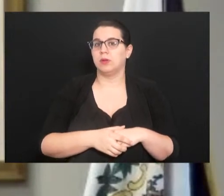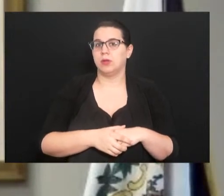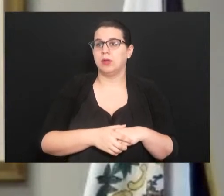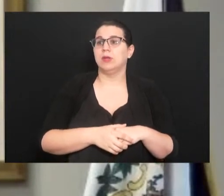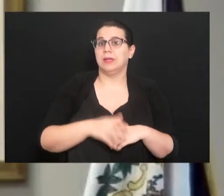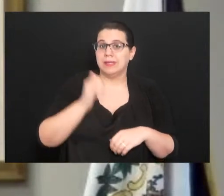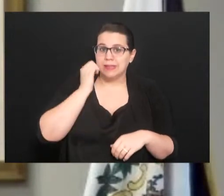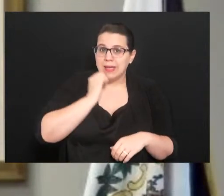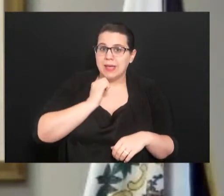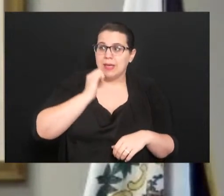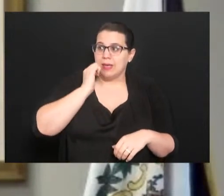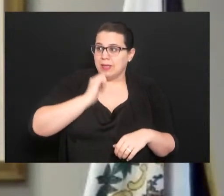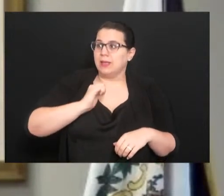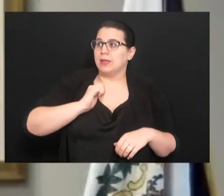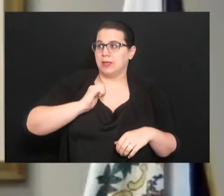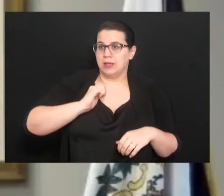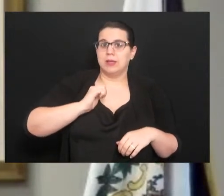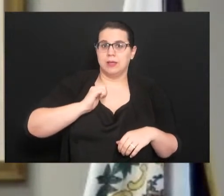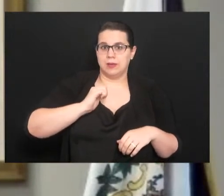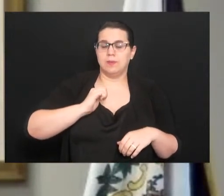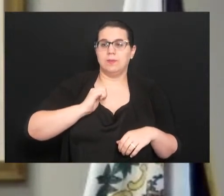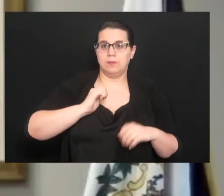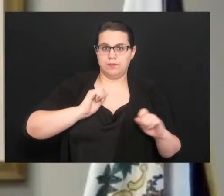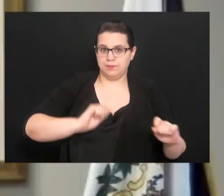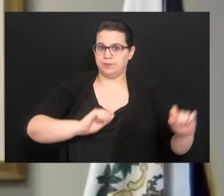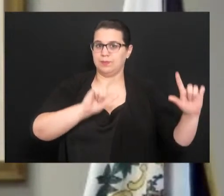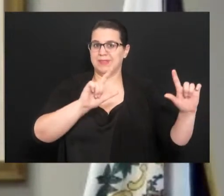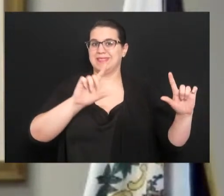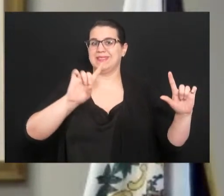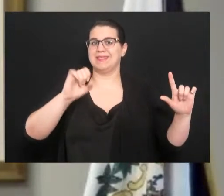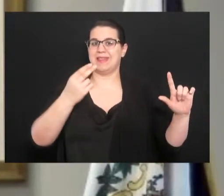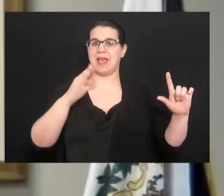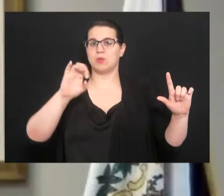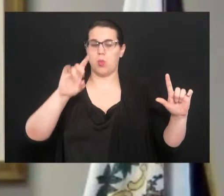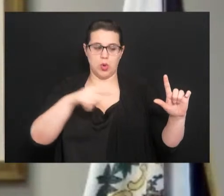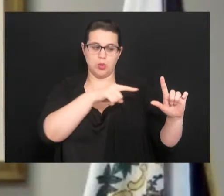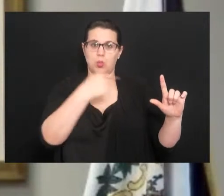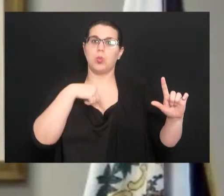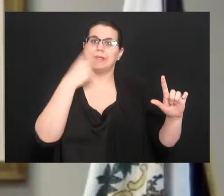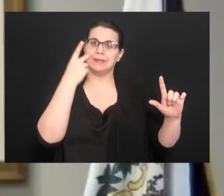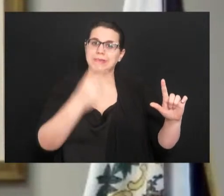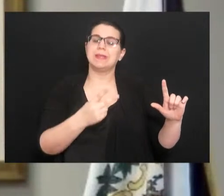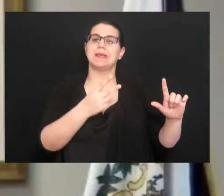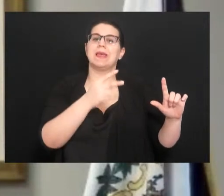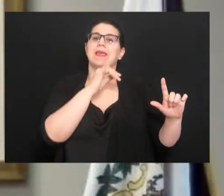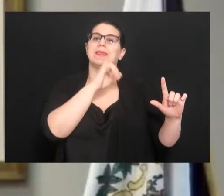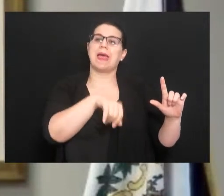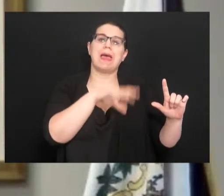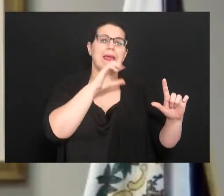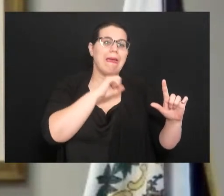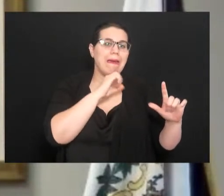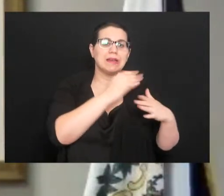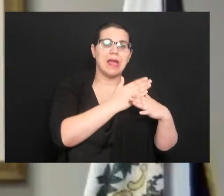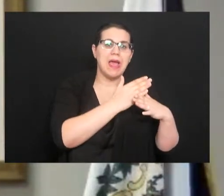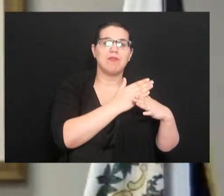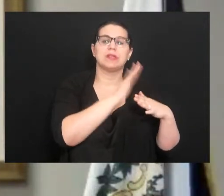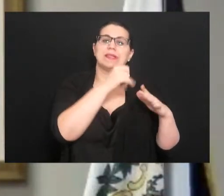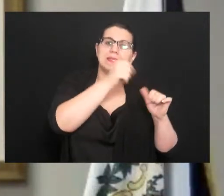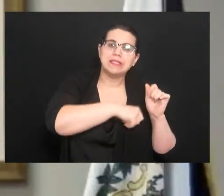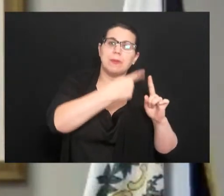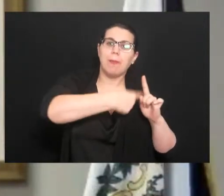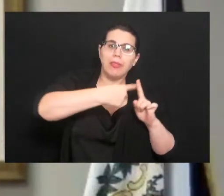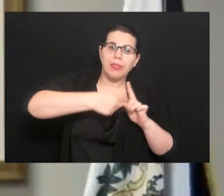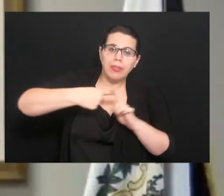to the COVID-19 dashboard that displays that average age of death by month. To find that